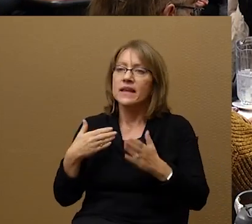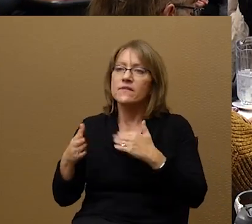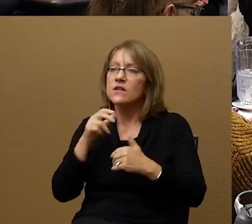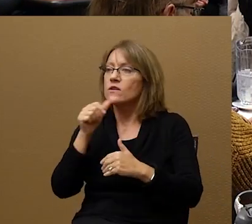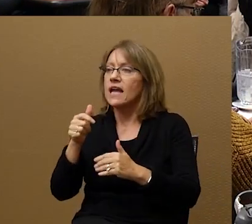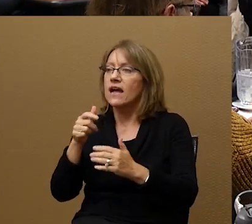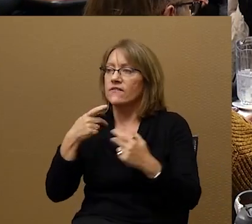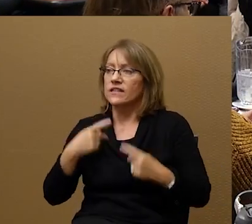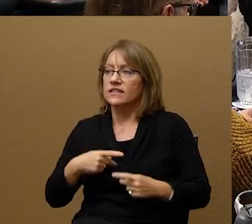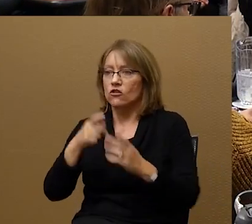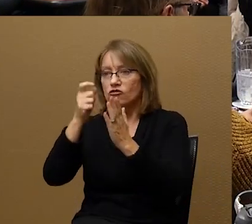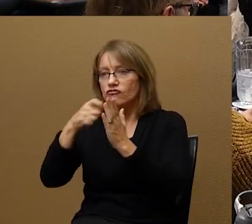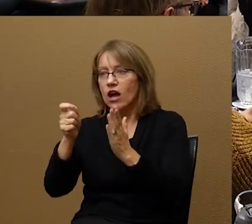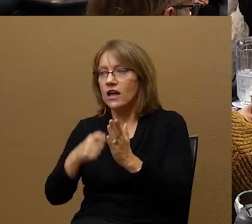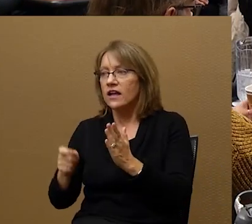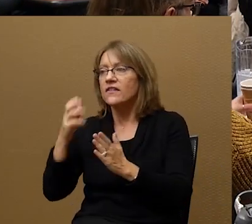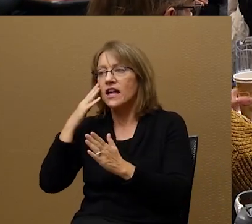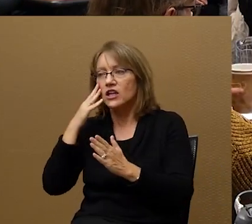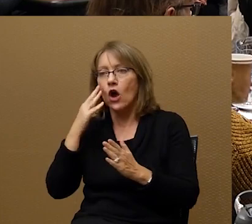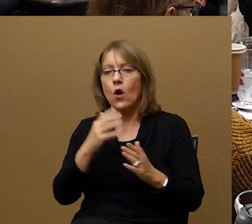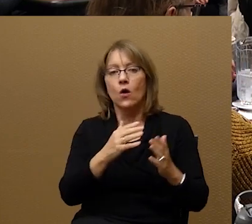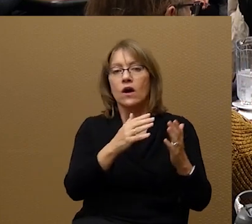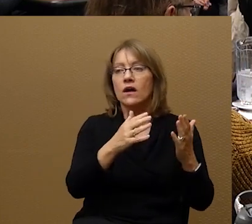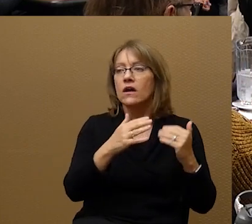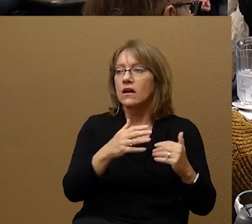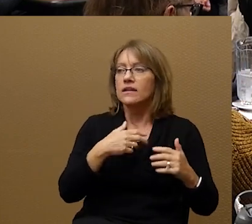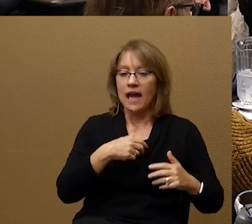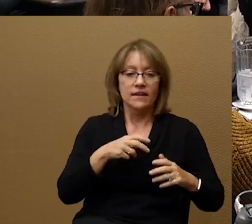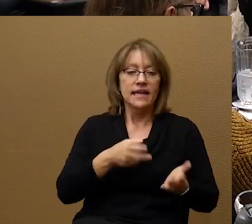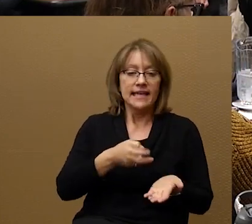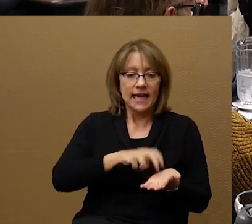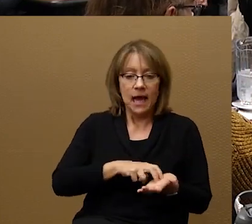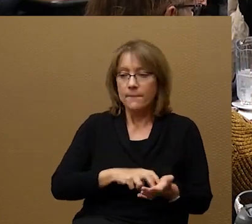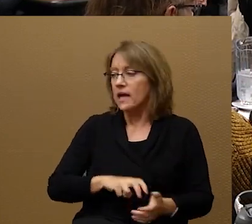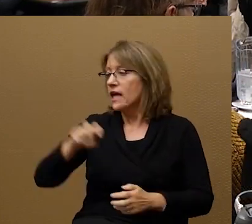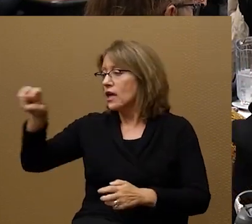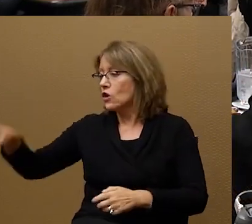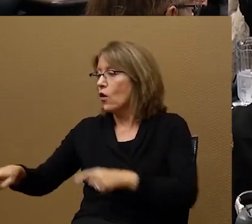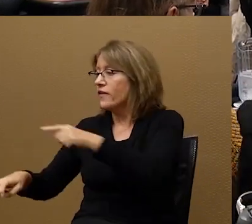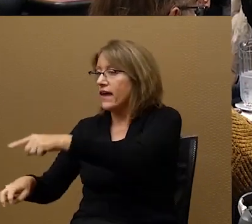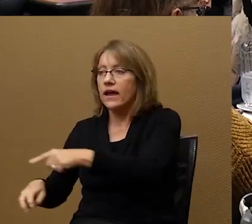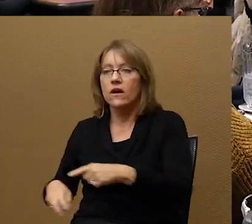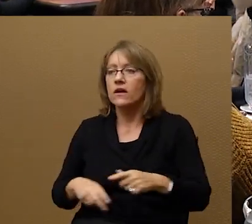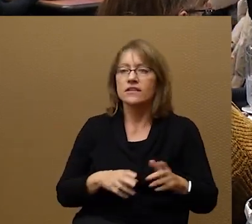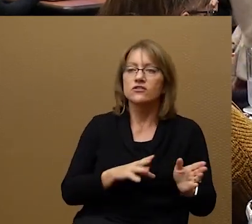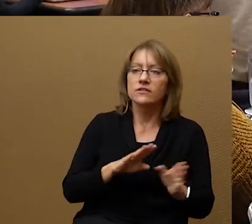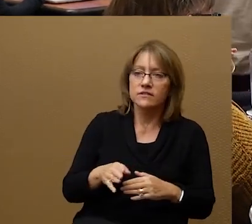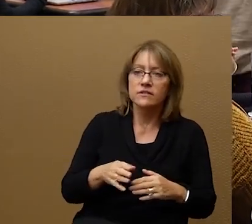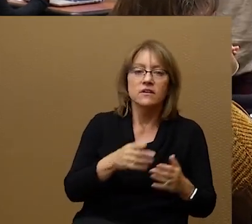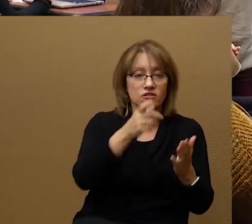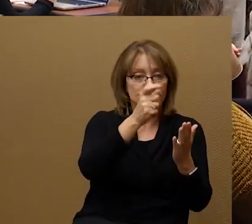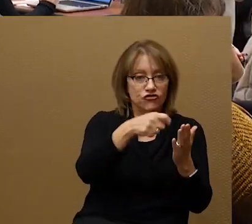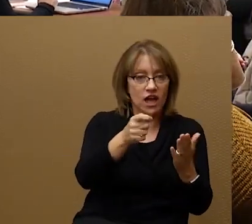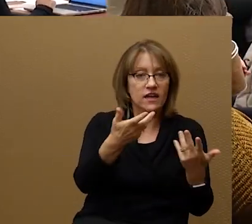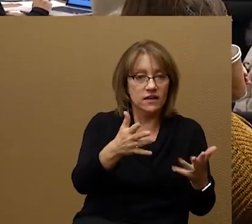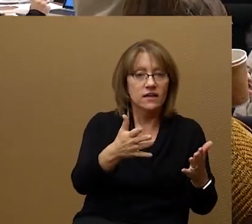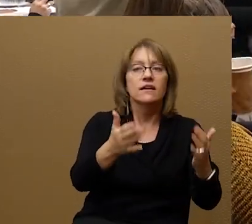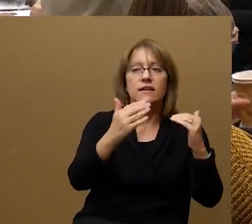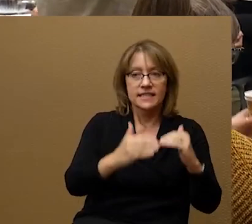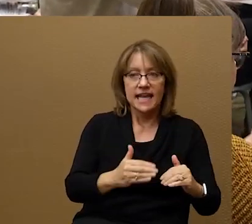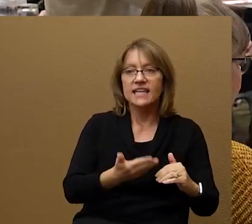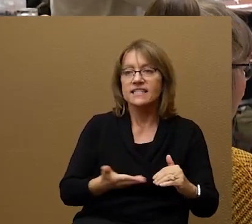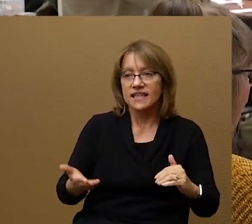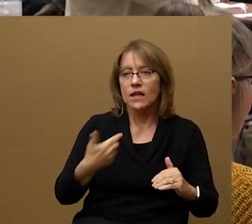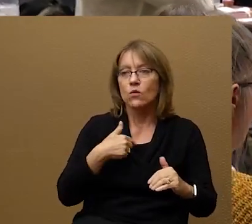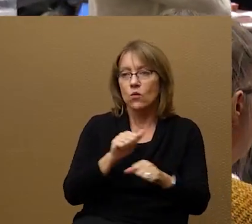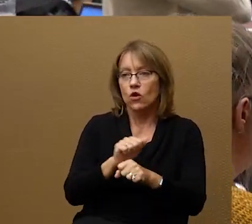off, they just know kinda we like- move from one thing to the next. Awesome. That's kind of like a work. It's kind of like a work system, which is the third step in